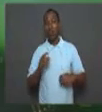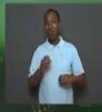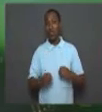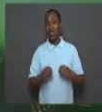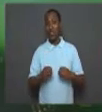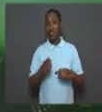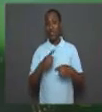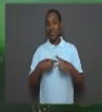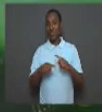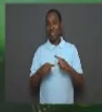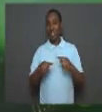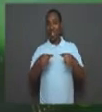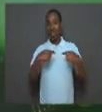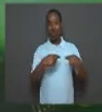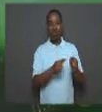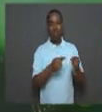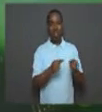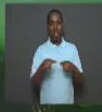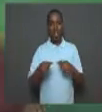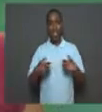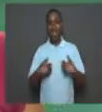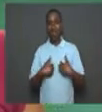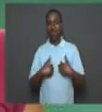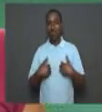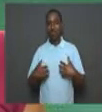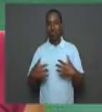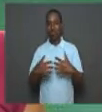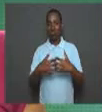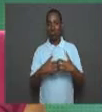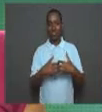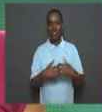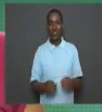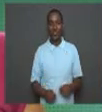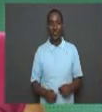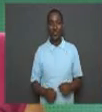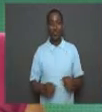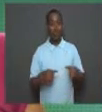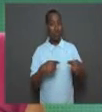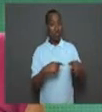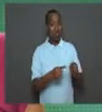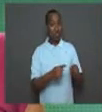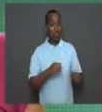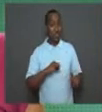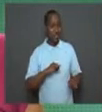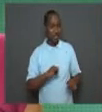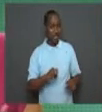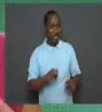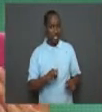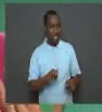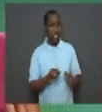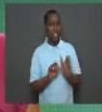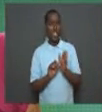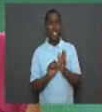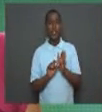by grouping animals together. He grouped them by similarities, such